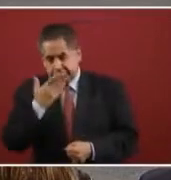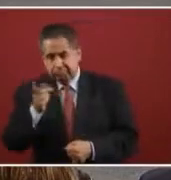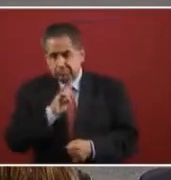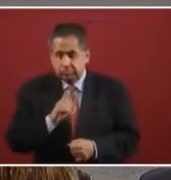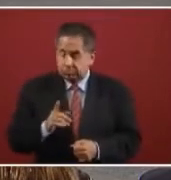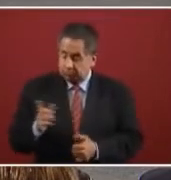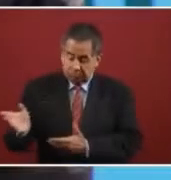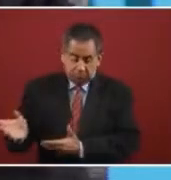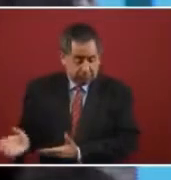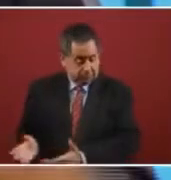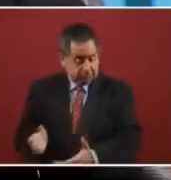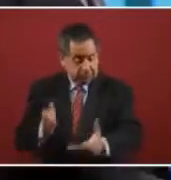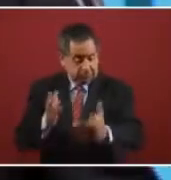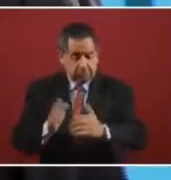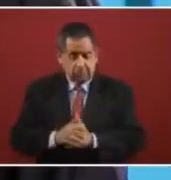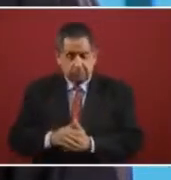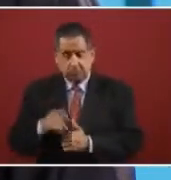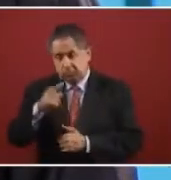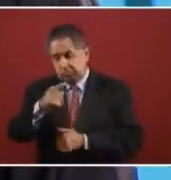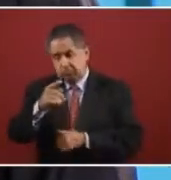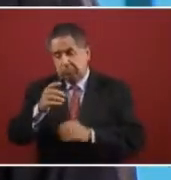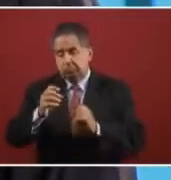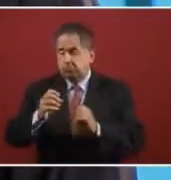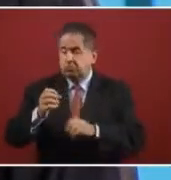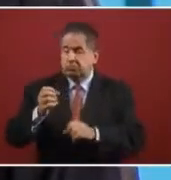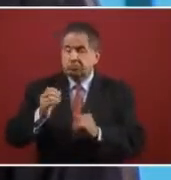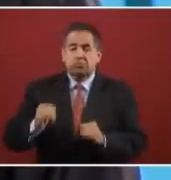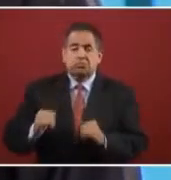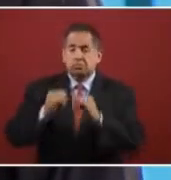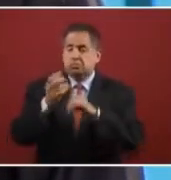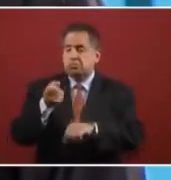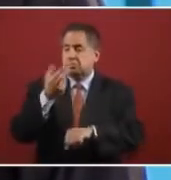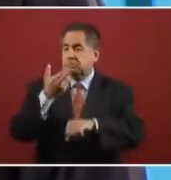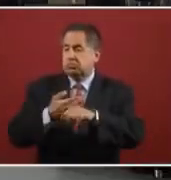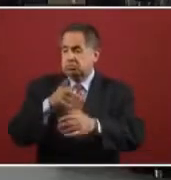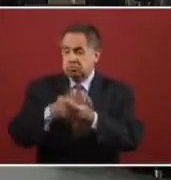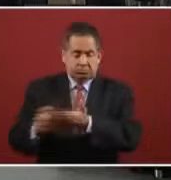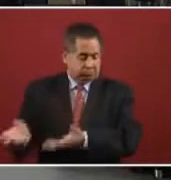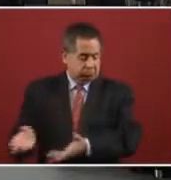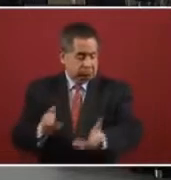not appropriate or just, go to the proper authorities.